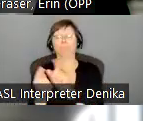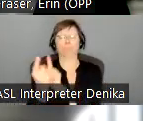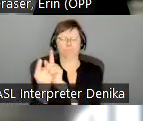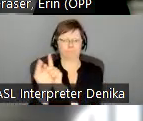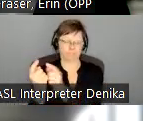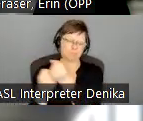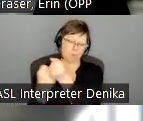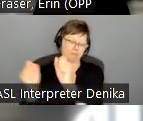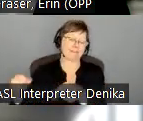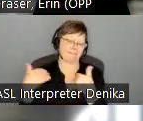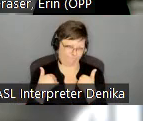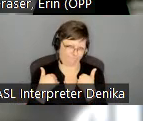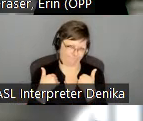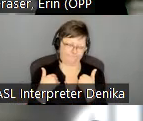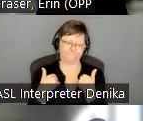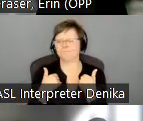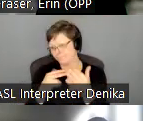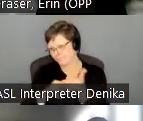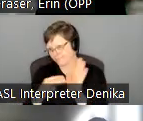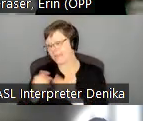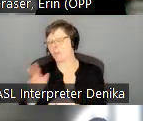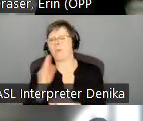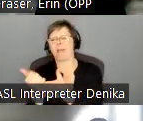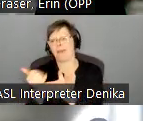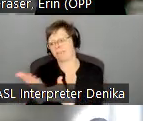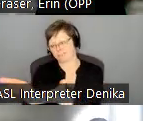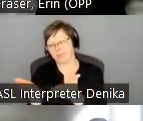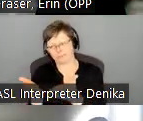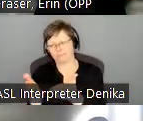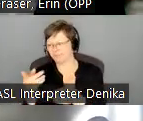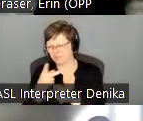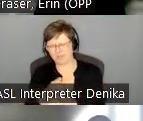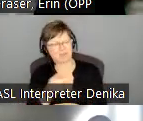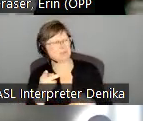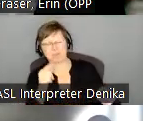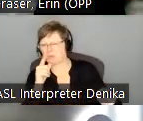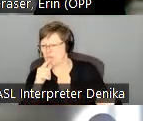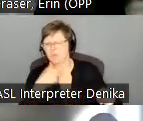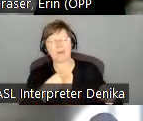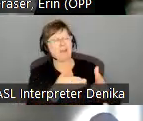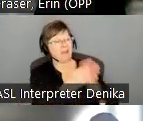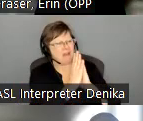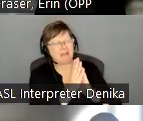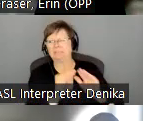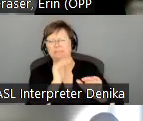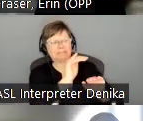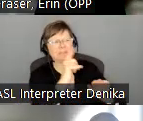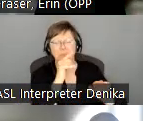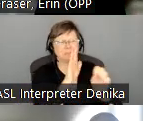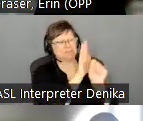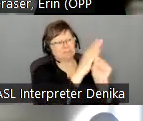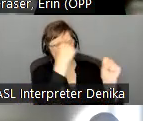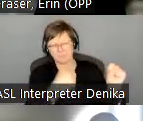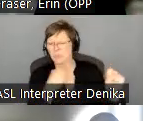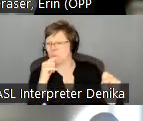those victims. And that helps the victims sort of identify where to go, who to turn to, advocate on their behalf, and also